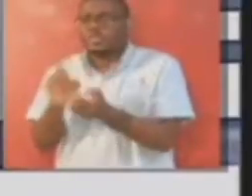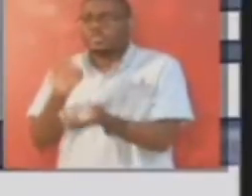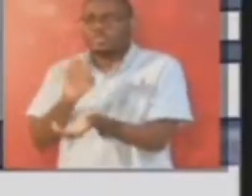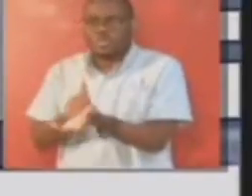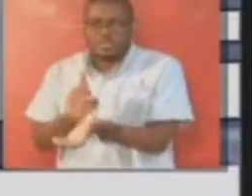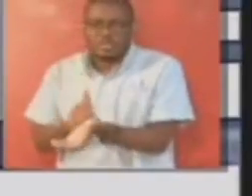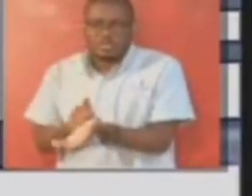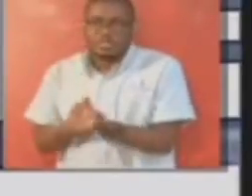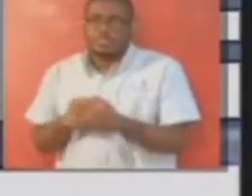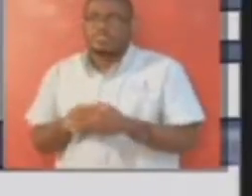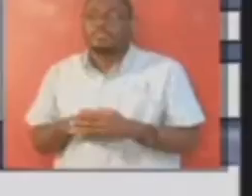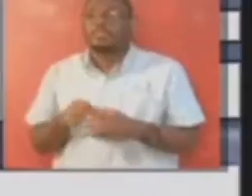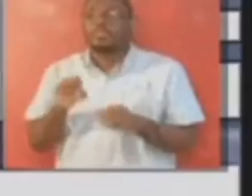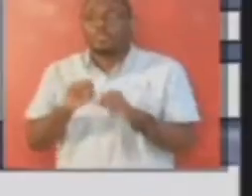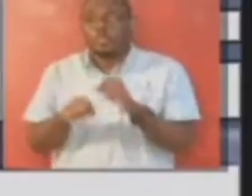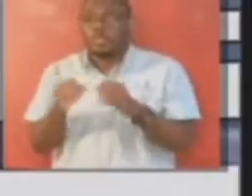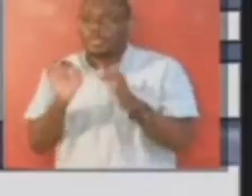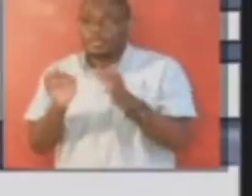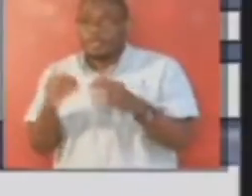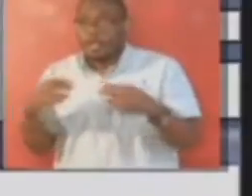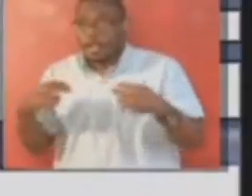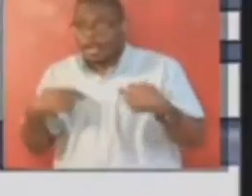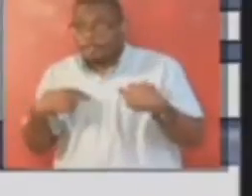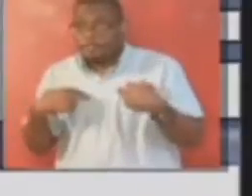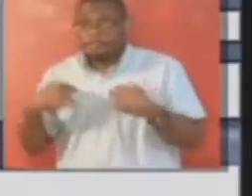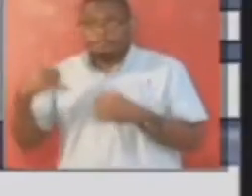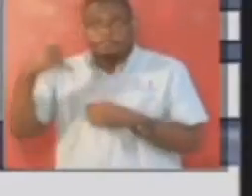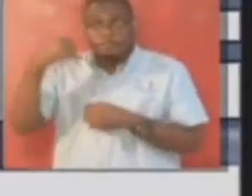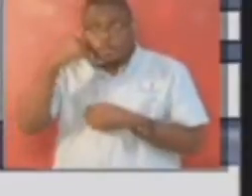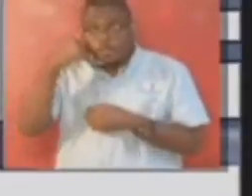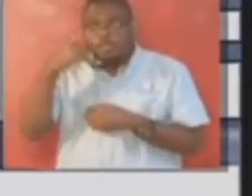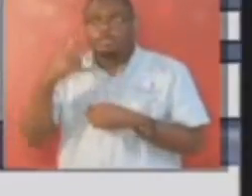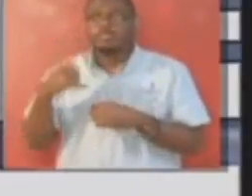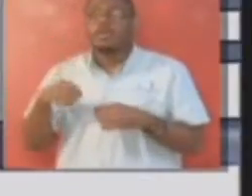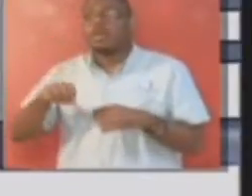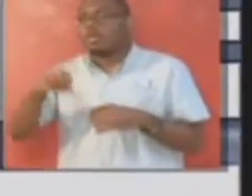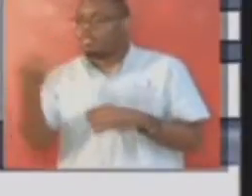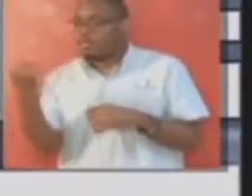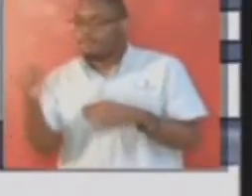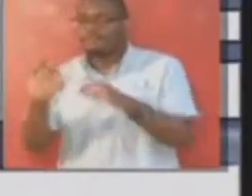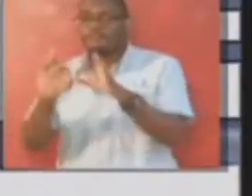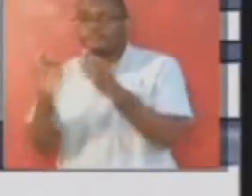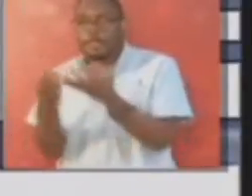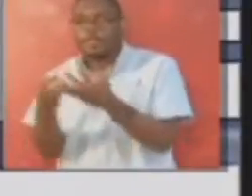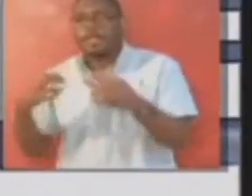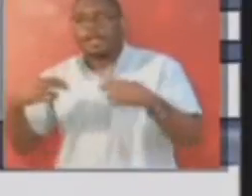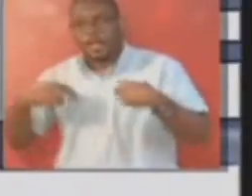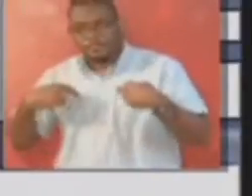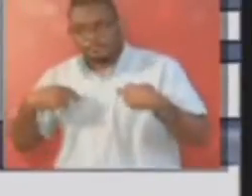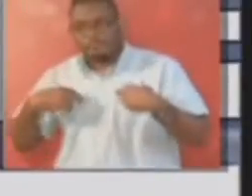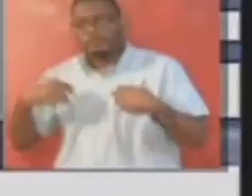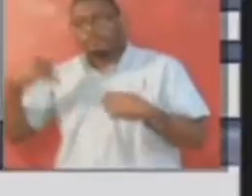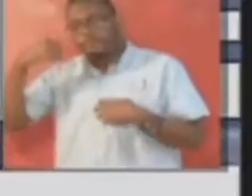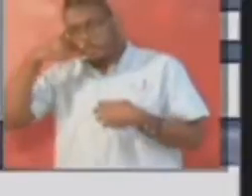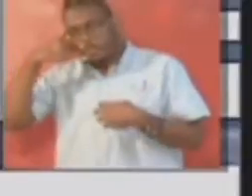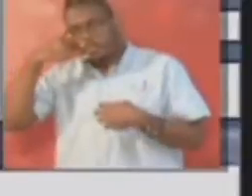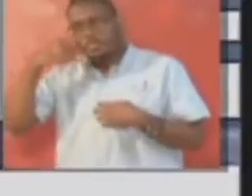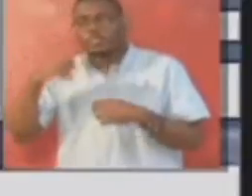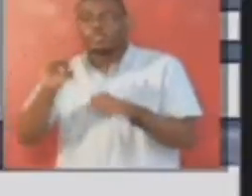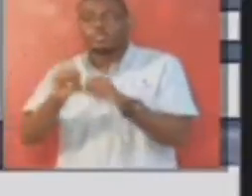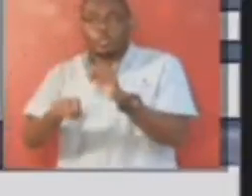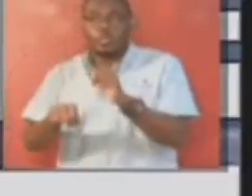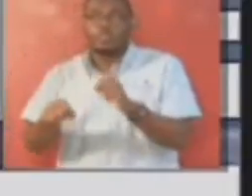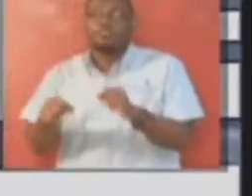or they don't have a phone, they have a relative who would be contacted as well. And we have been counseling the relatives as